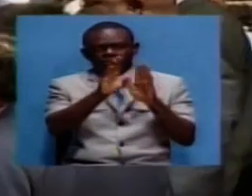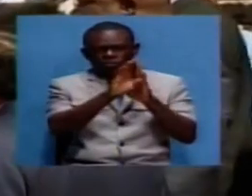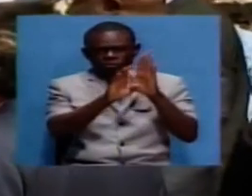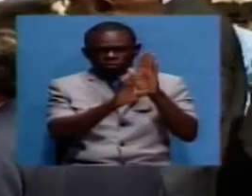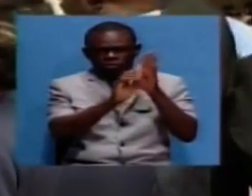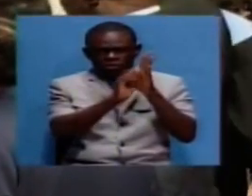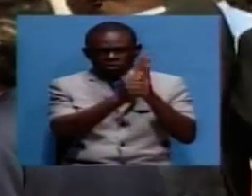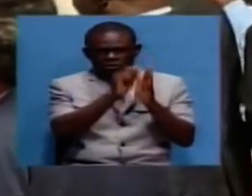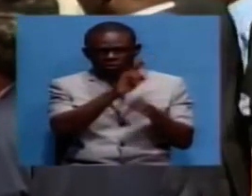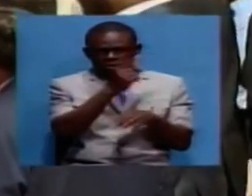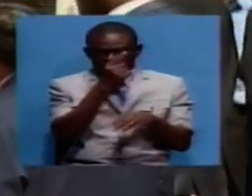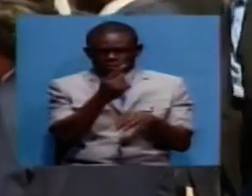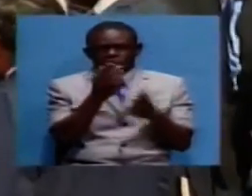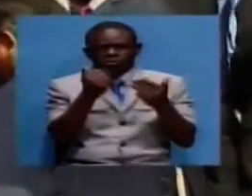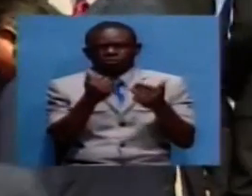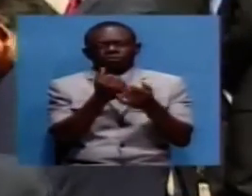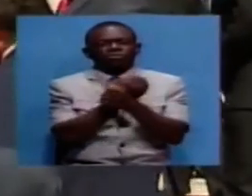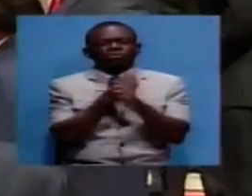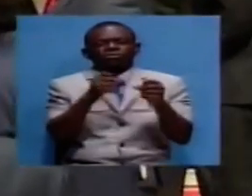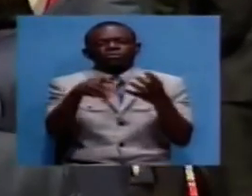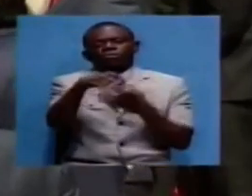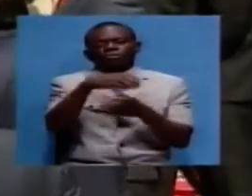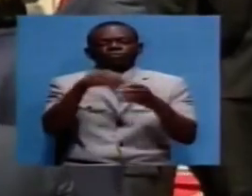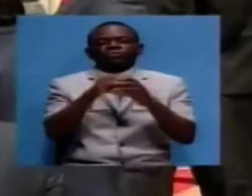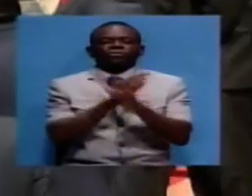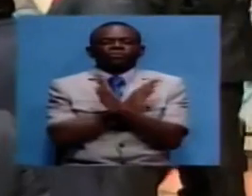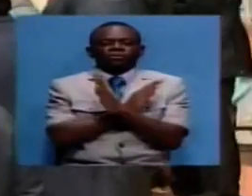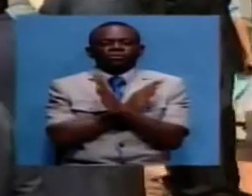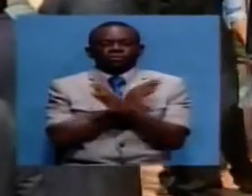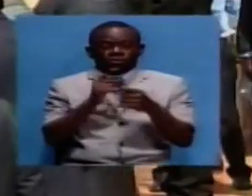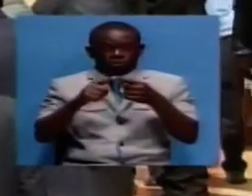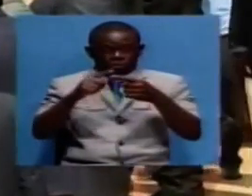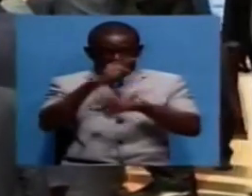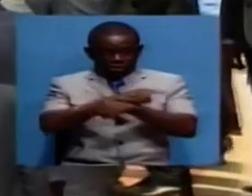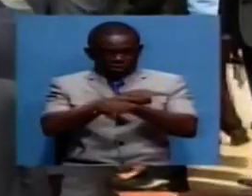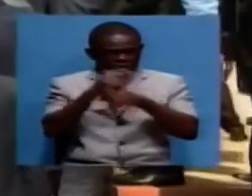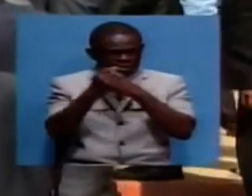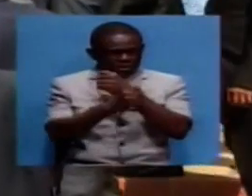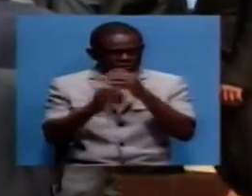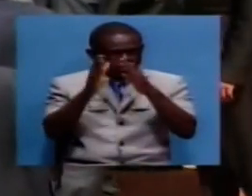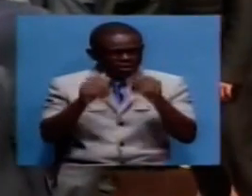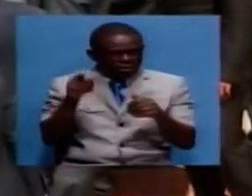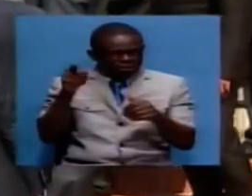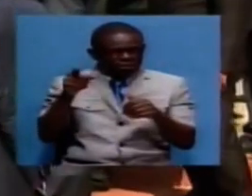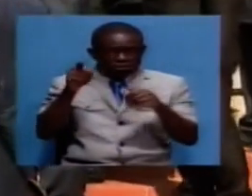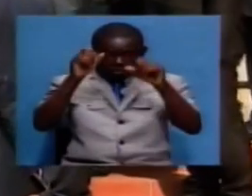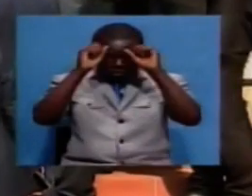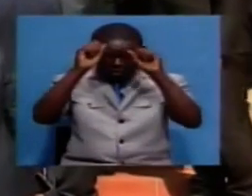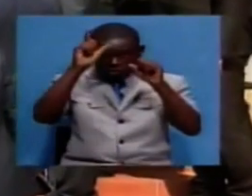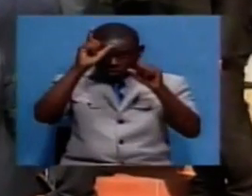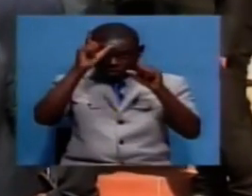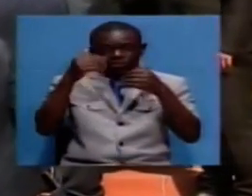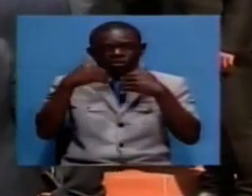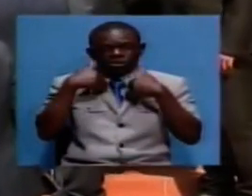night, President Edgar Lungu has held a press conference at State House. The president used his engagement with the media